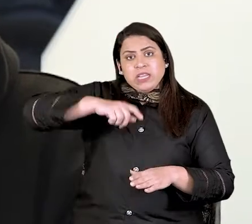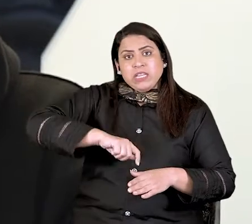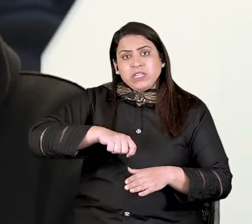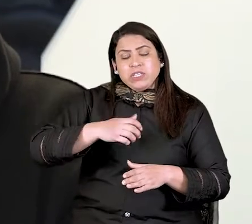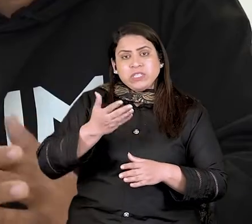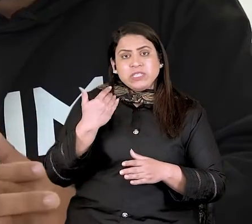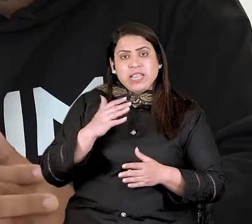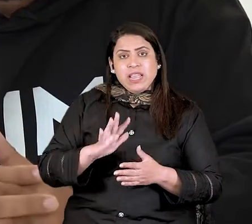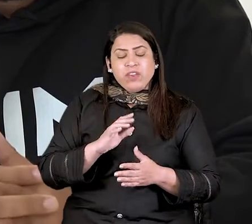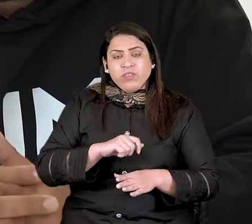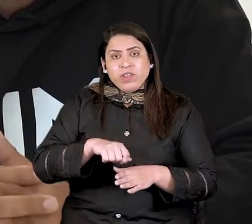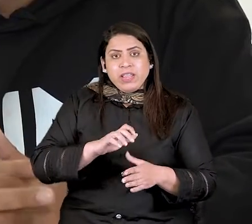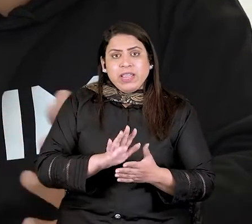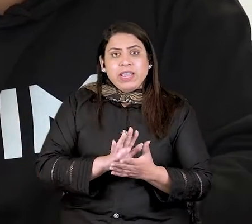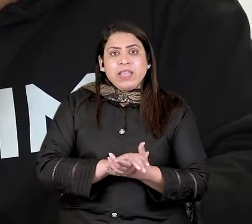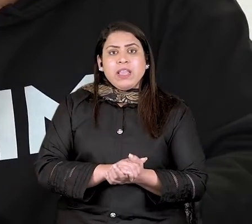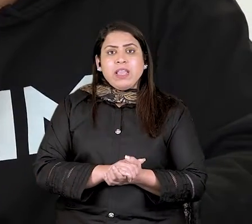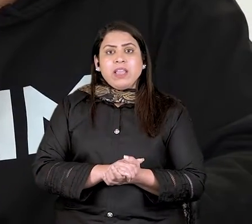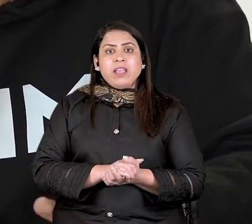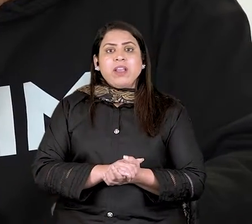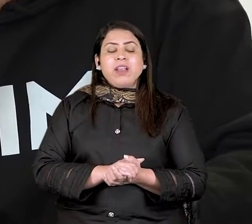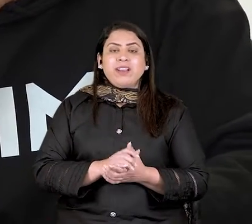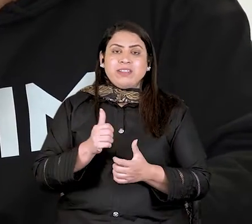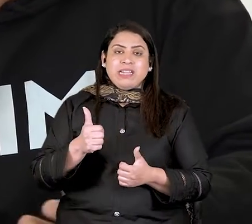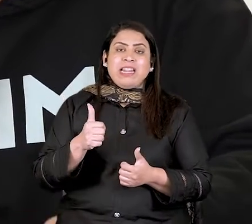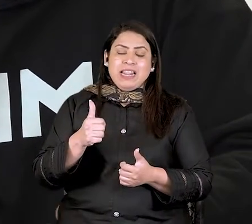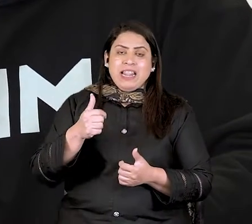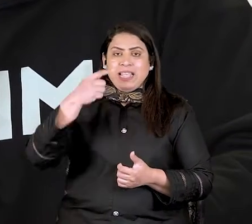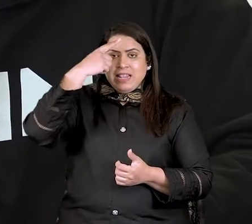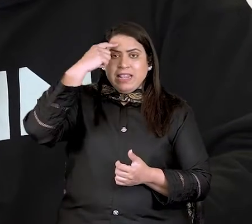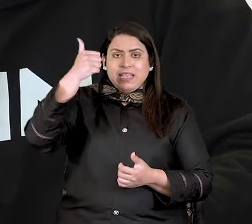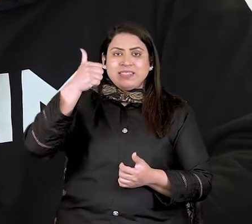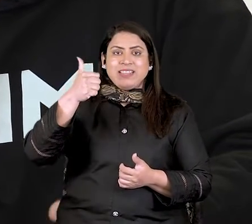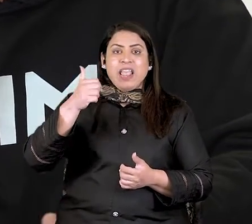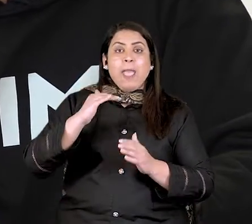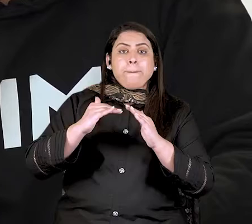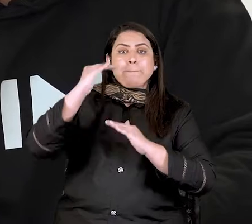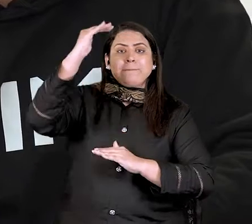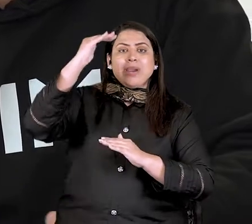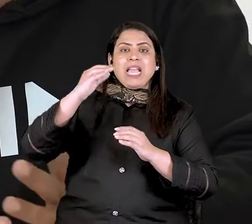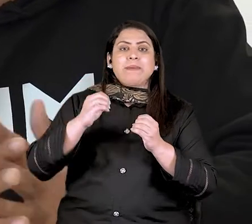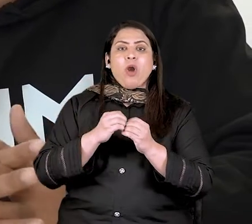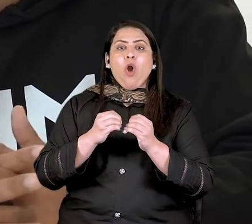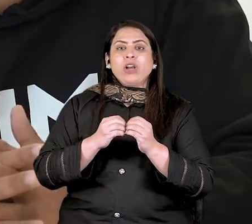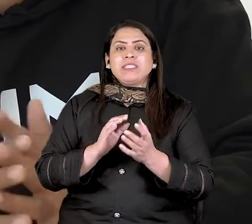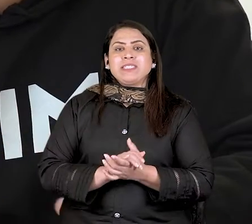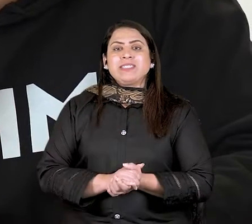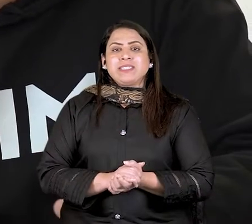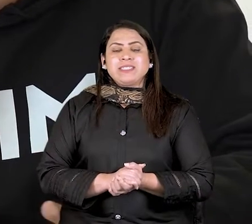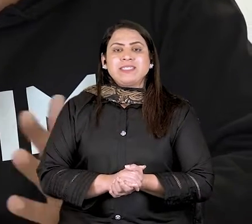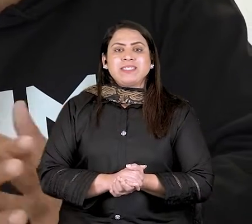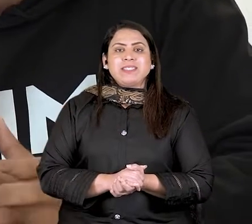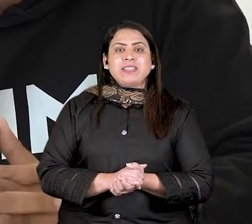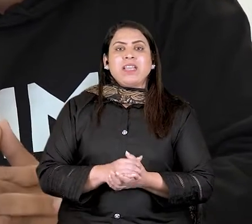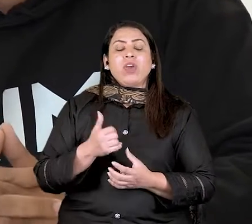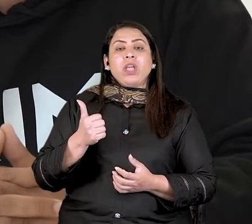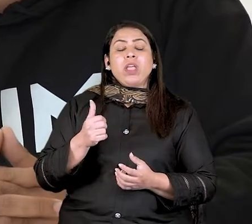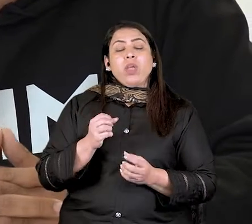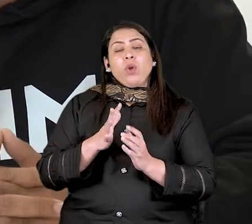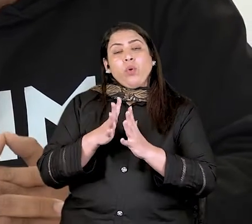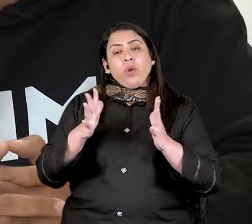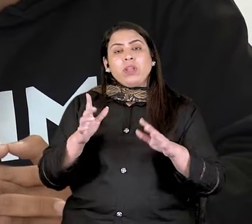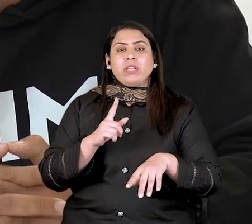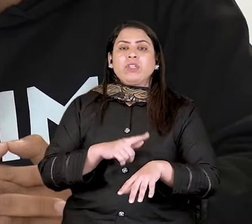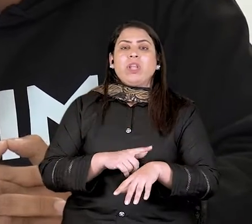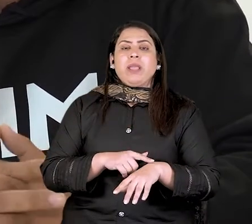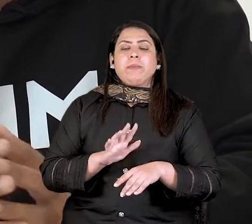inspiration. Oh yes. And you missed him. The head chef. You missed him. He would have been fantastic. You just left You last missed him. night. He left last night. I would have loved him. Oh,